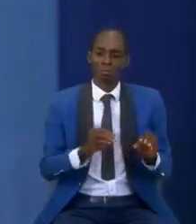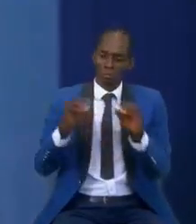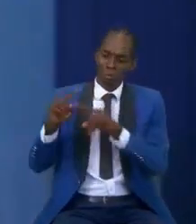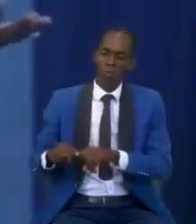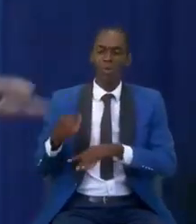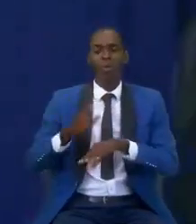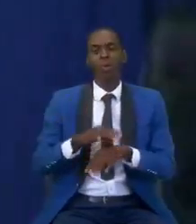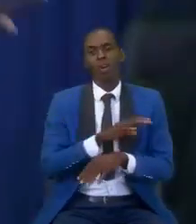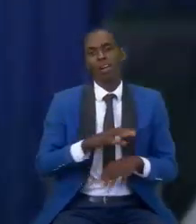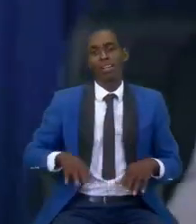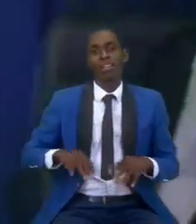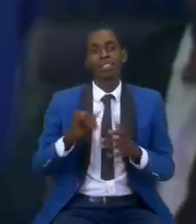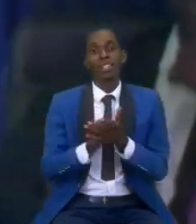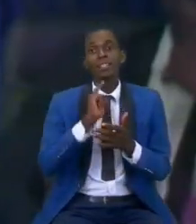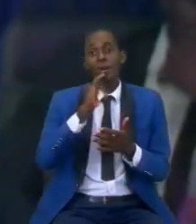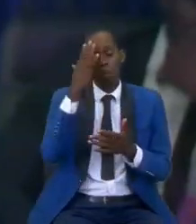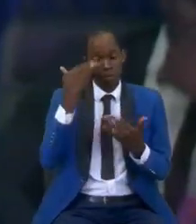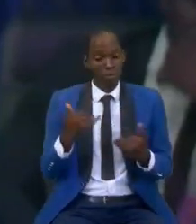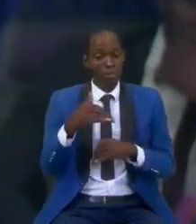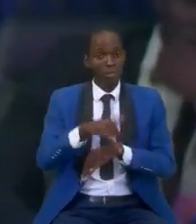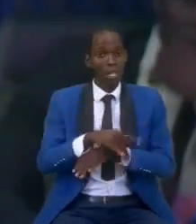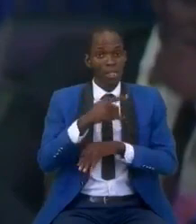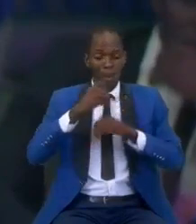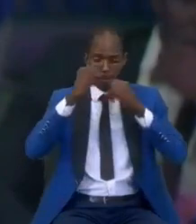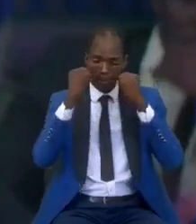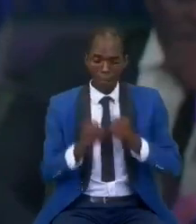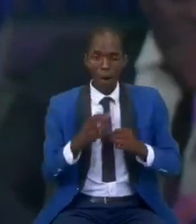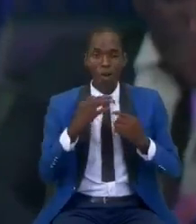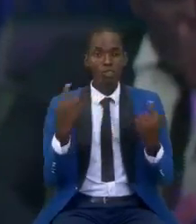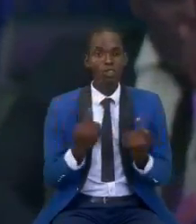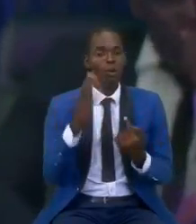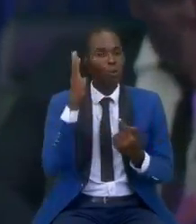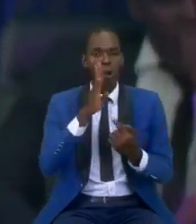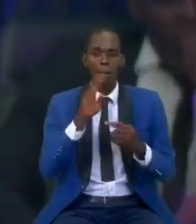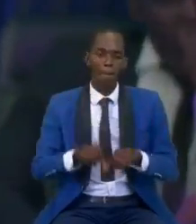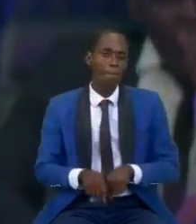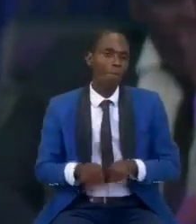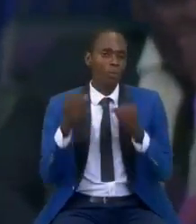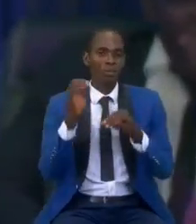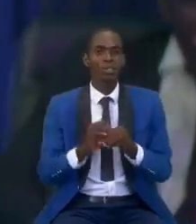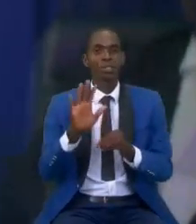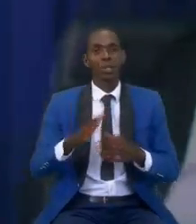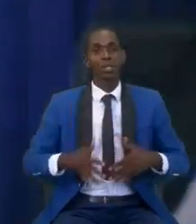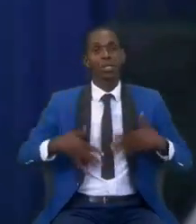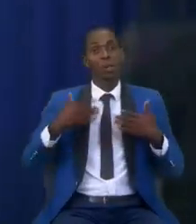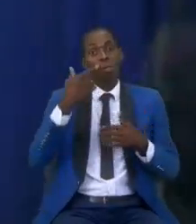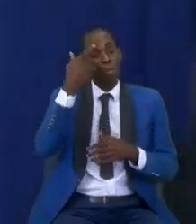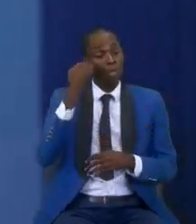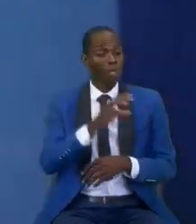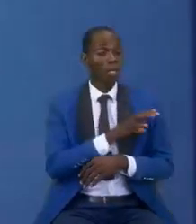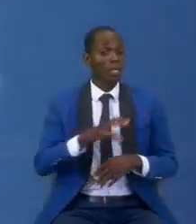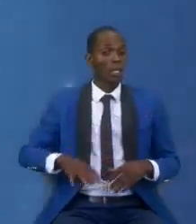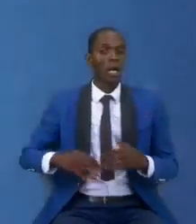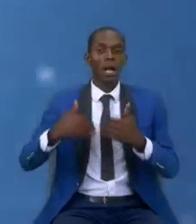your life, because Christ has borne it all, everyone, all. I'm talking to